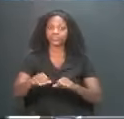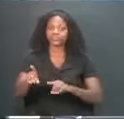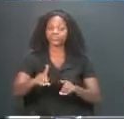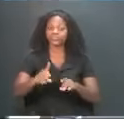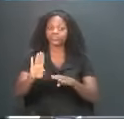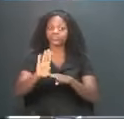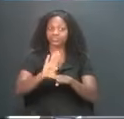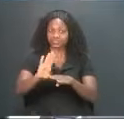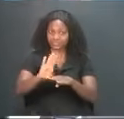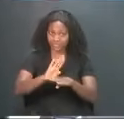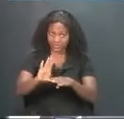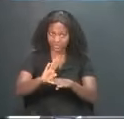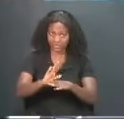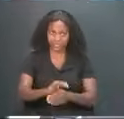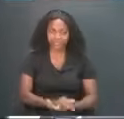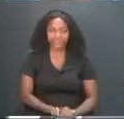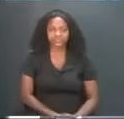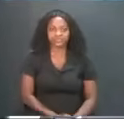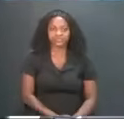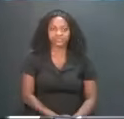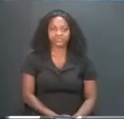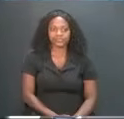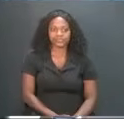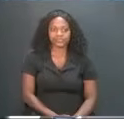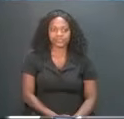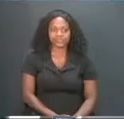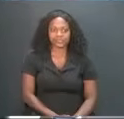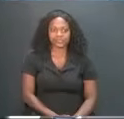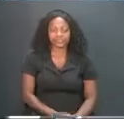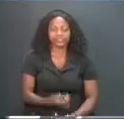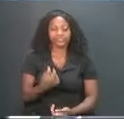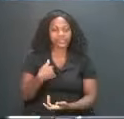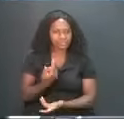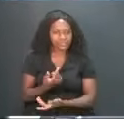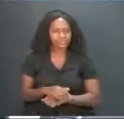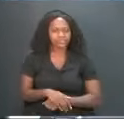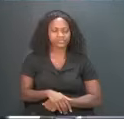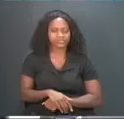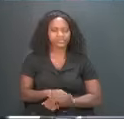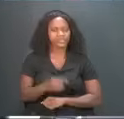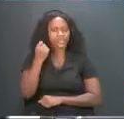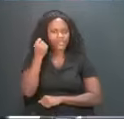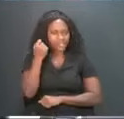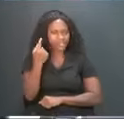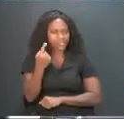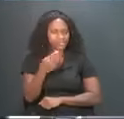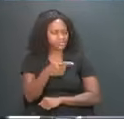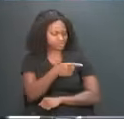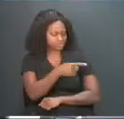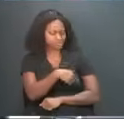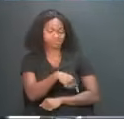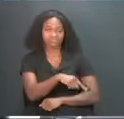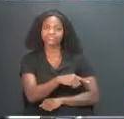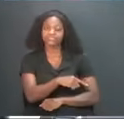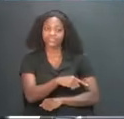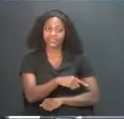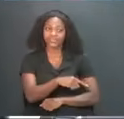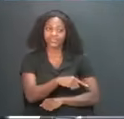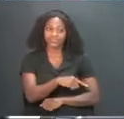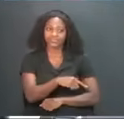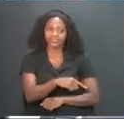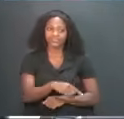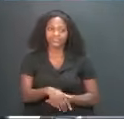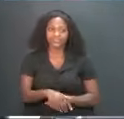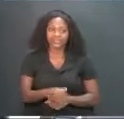conduct business. I can understand that our friends on the other side have